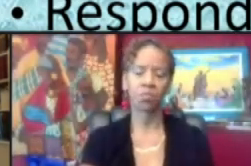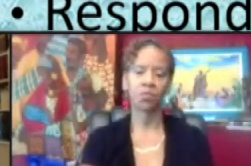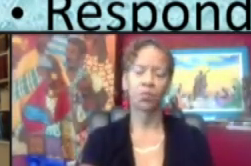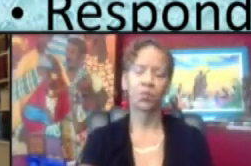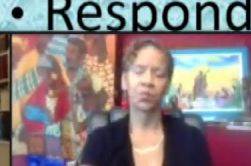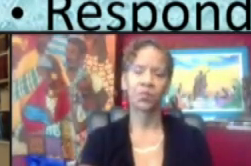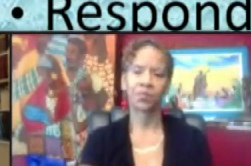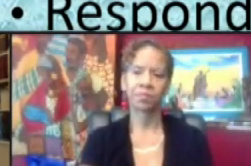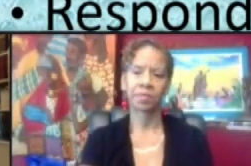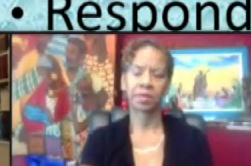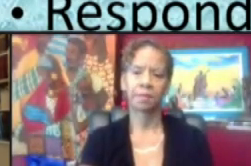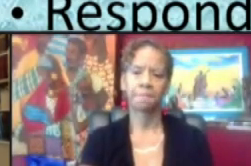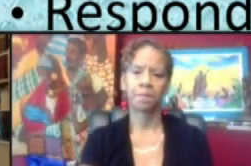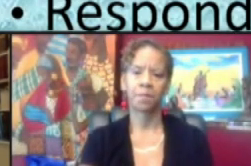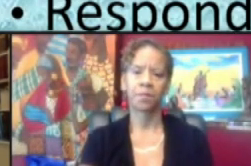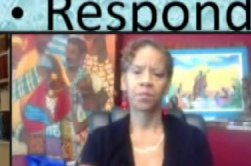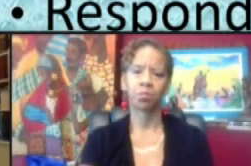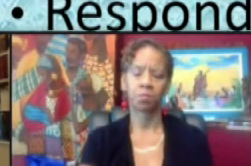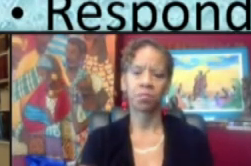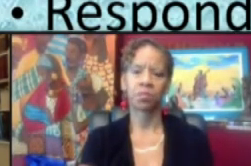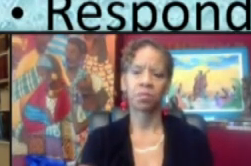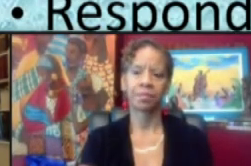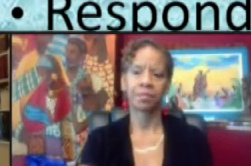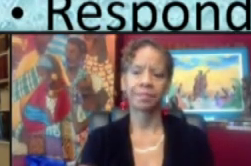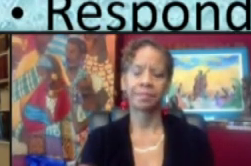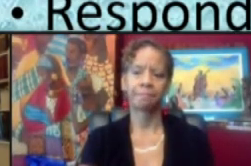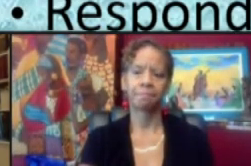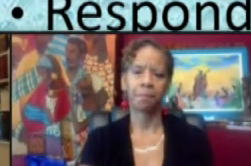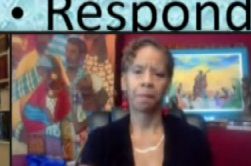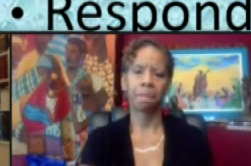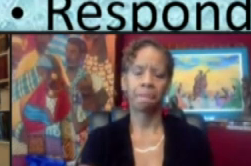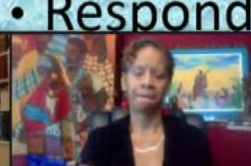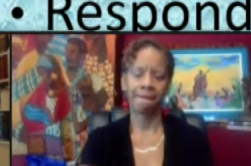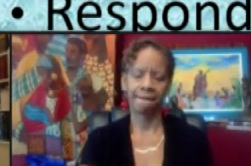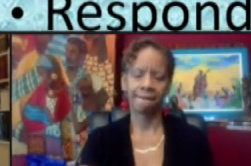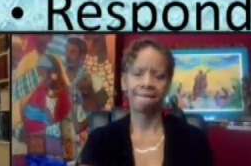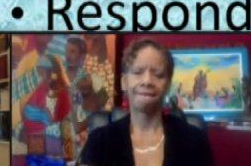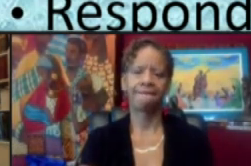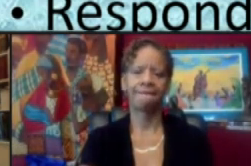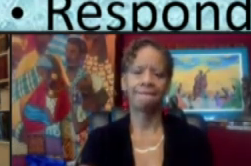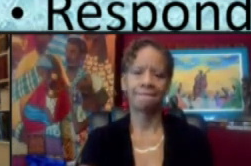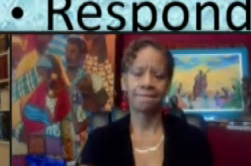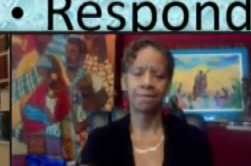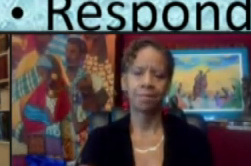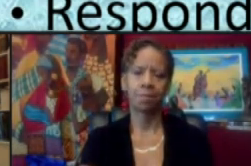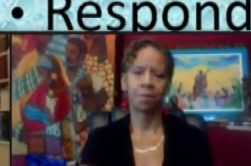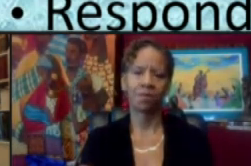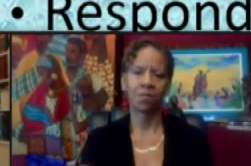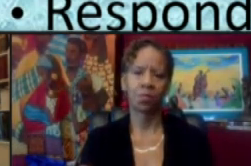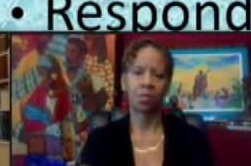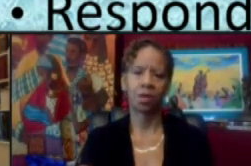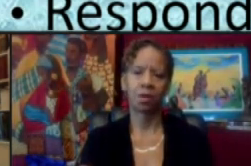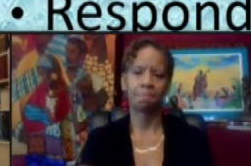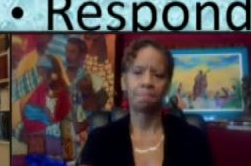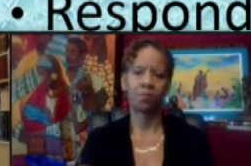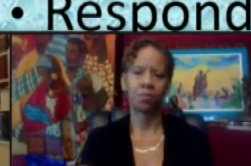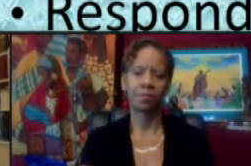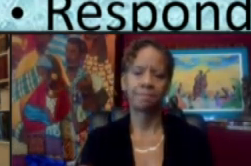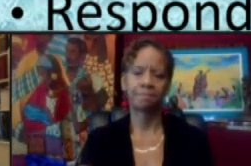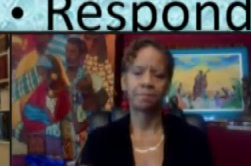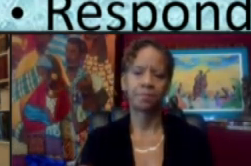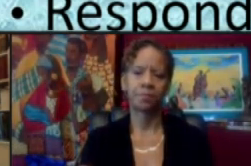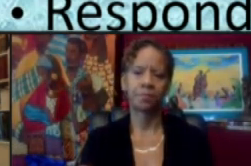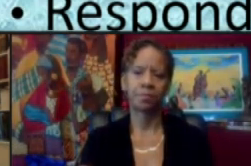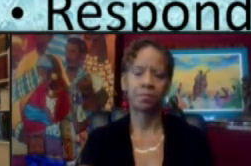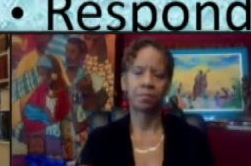and that is a gathering place for community groups. So if you're in that area, please contact us.